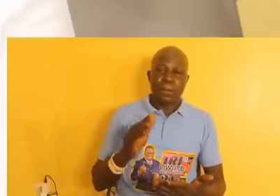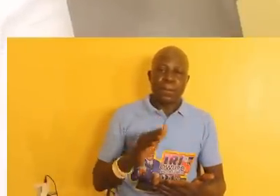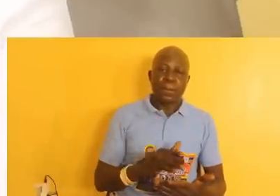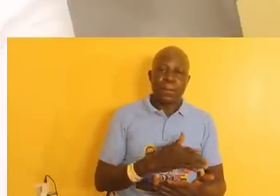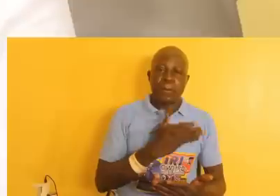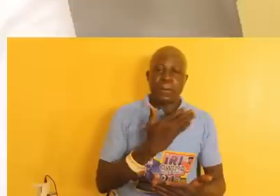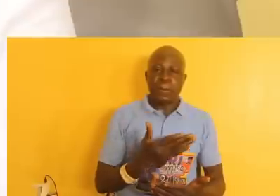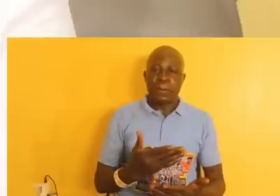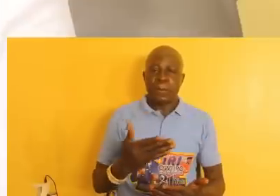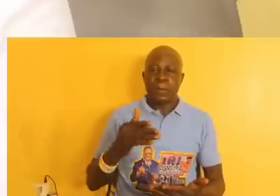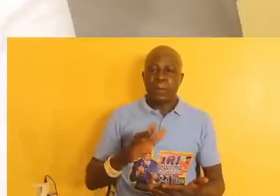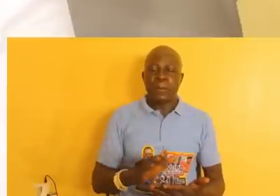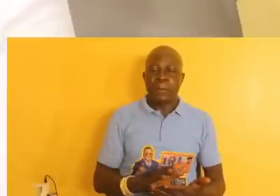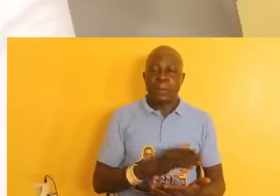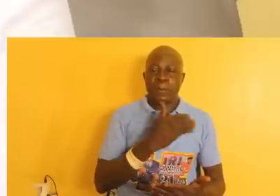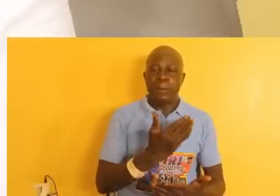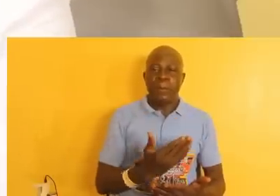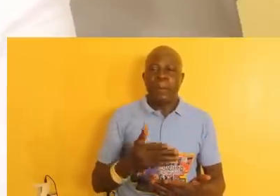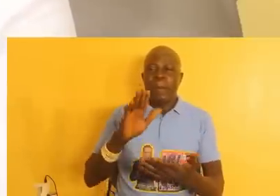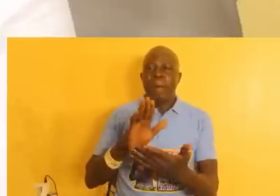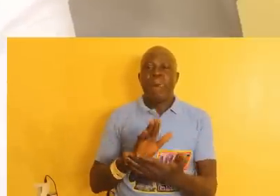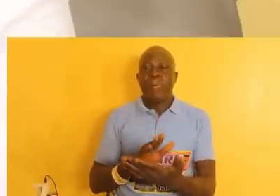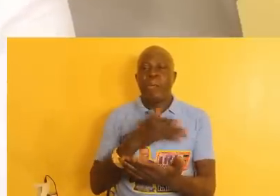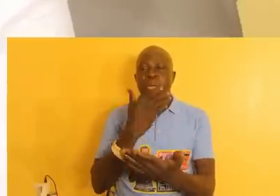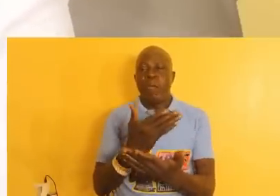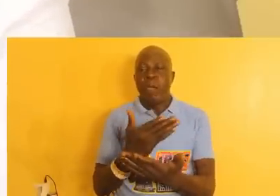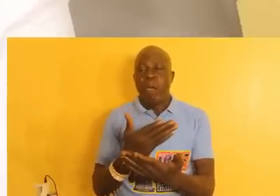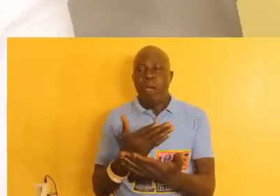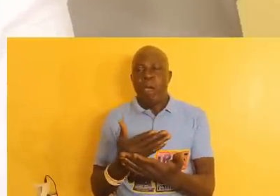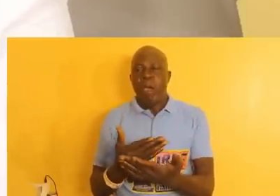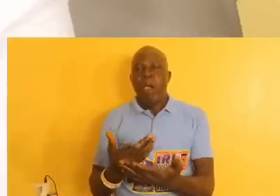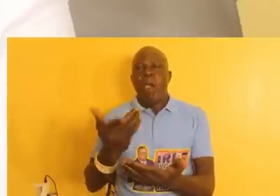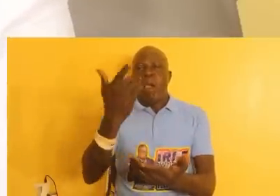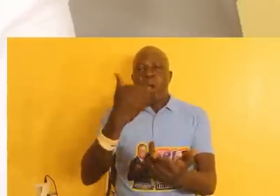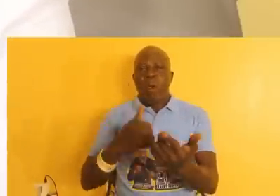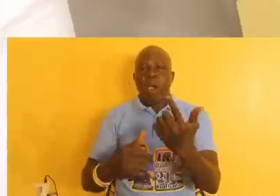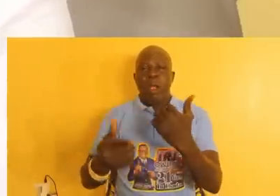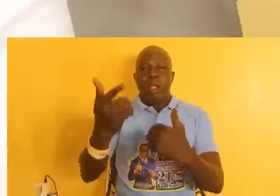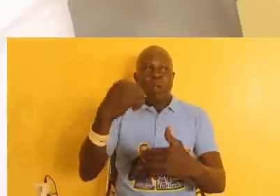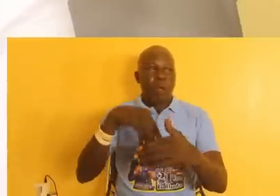Ẹwà ògùn rẹ̀ pé ọ̀pẹ máa bọ̀.